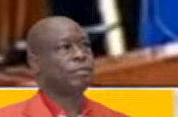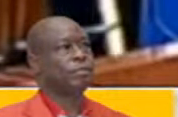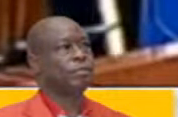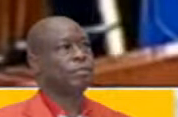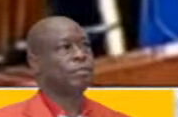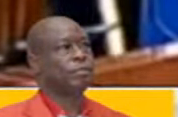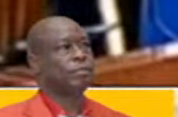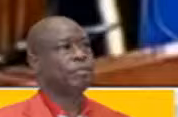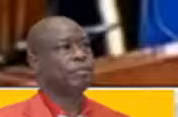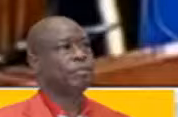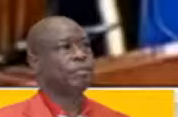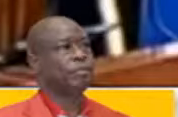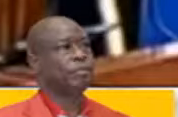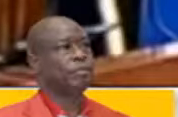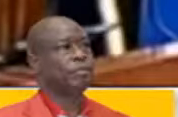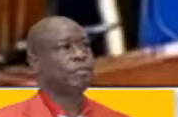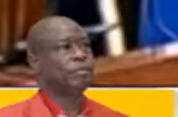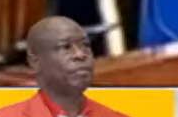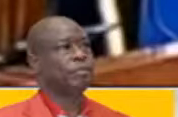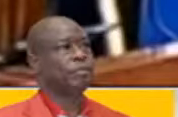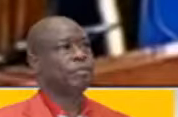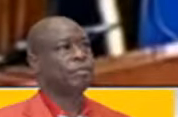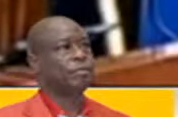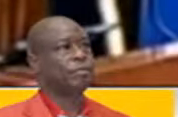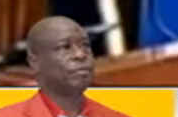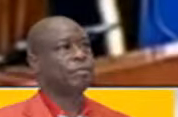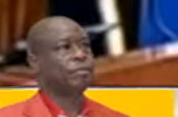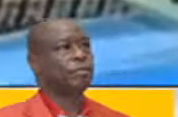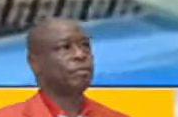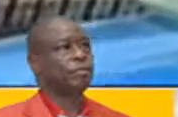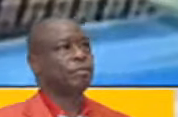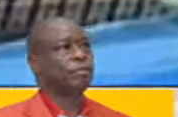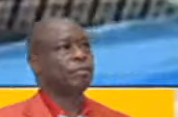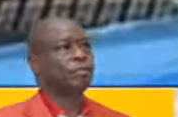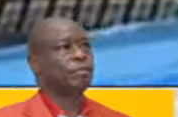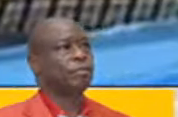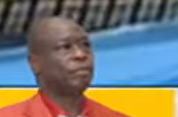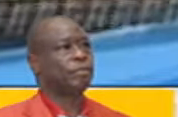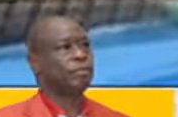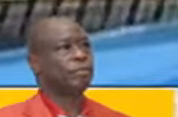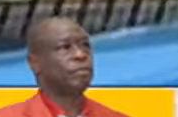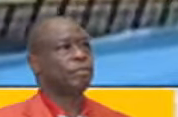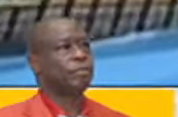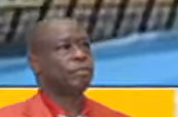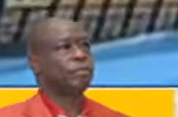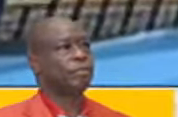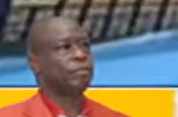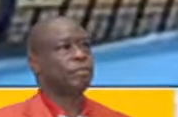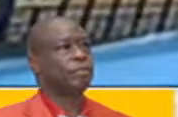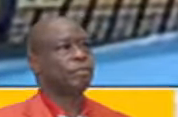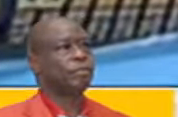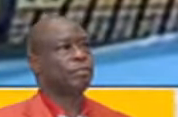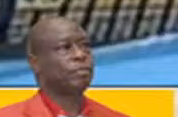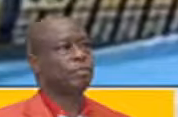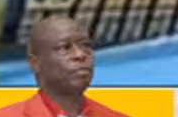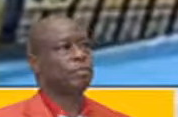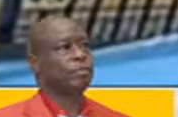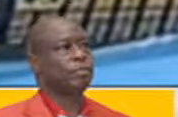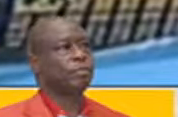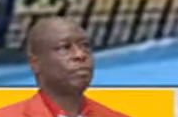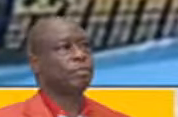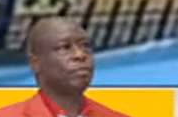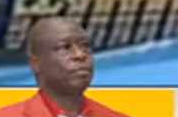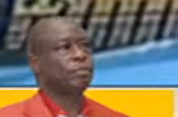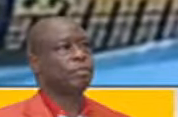Rigathi Gachagua now filing a petition to push for the removal of a judge from office. Gachagua says he